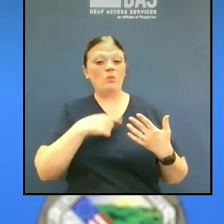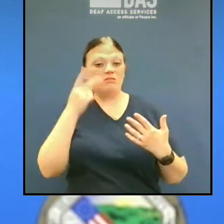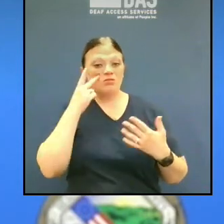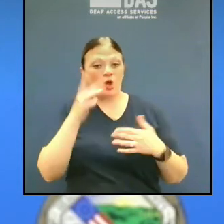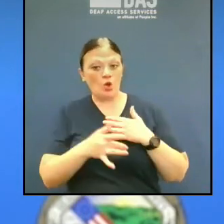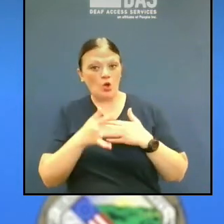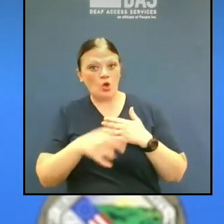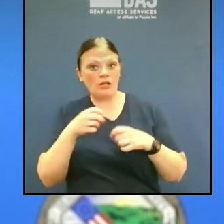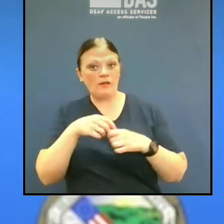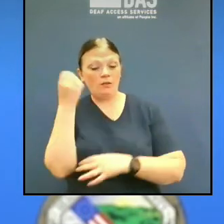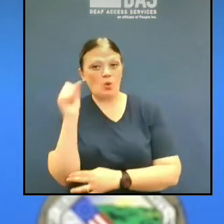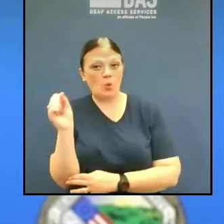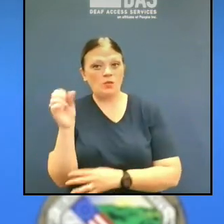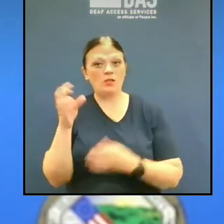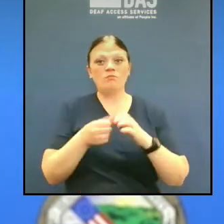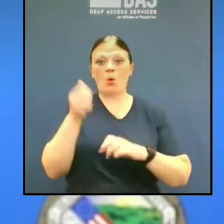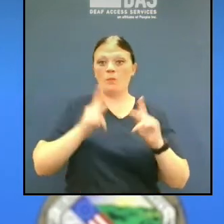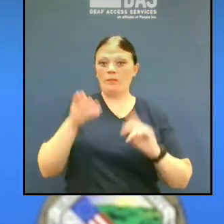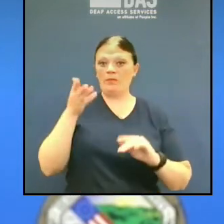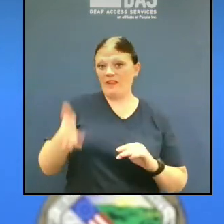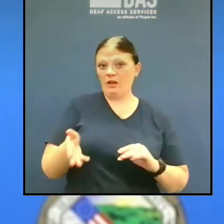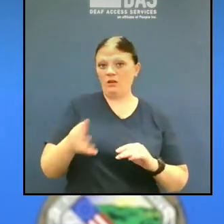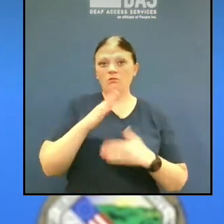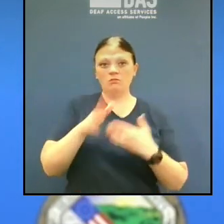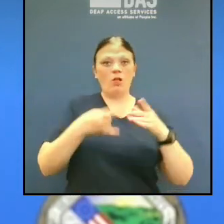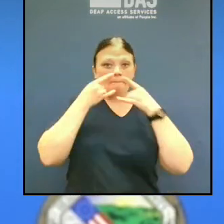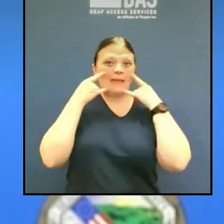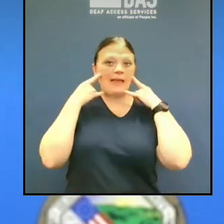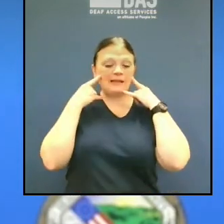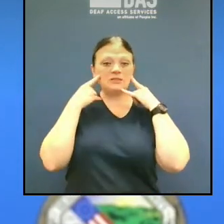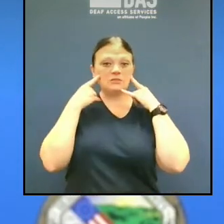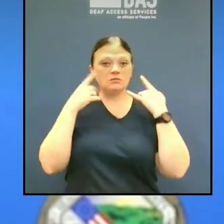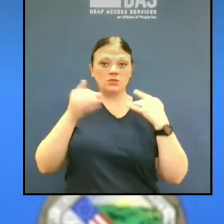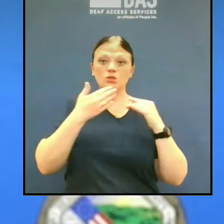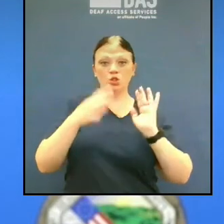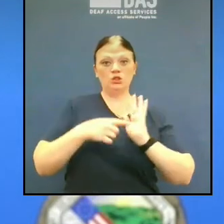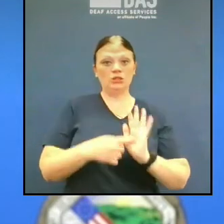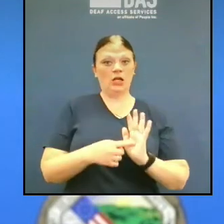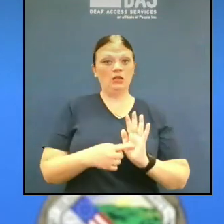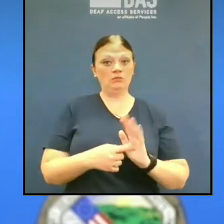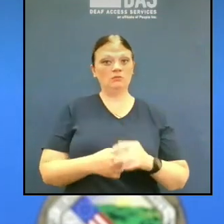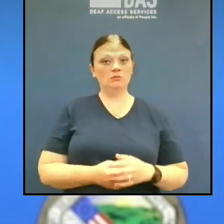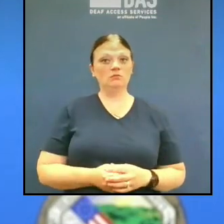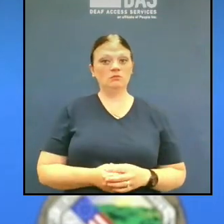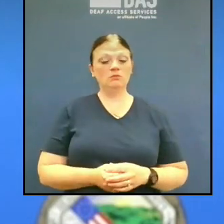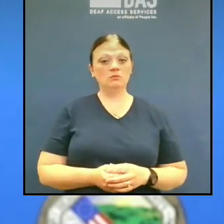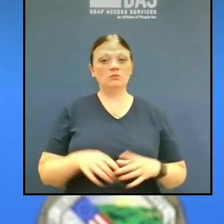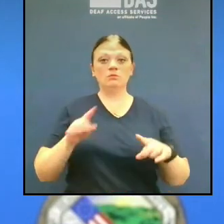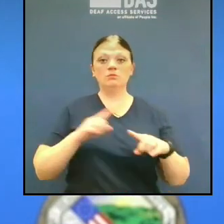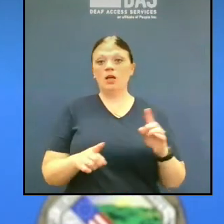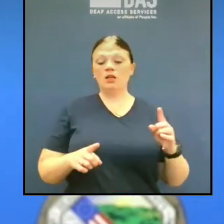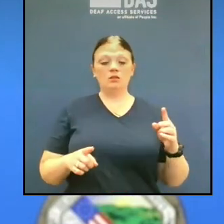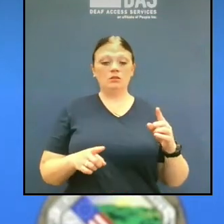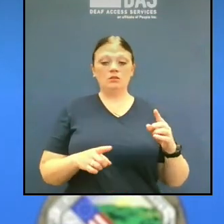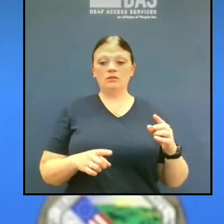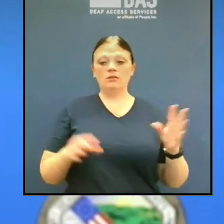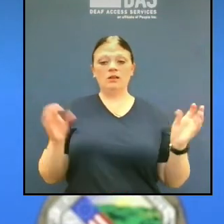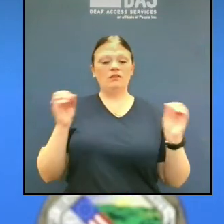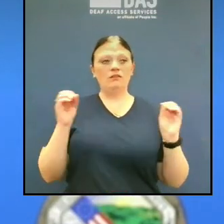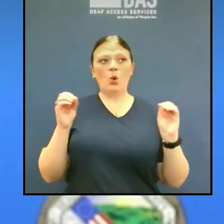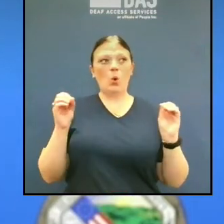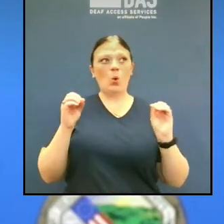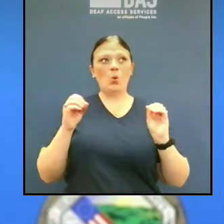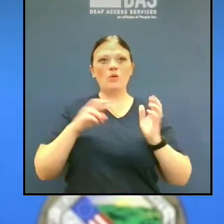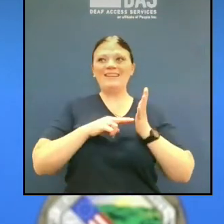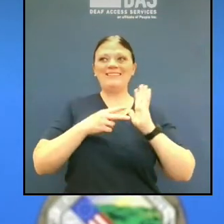on, especially when the vast majority of the people were there, is they were wearing masks. So that's a good sign. But we would not have an indication